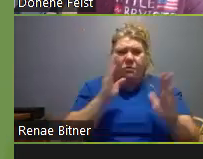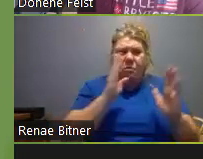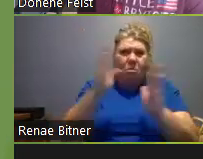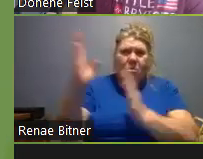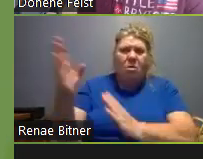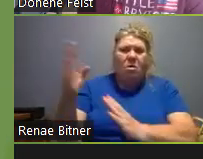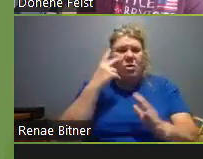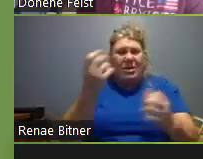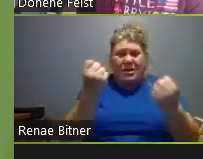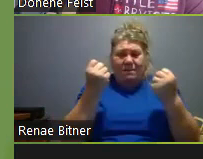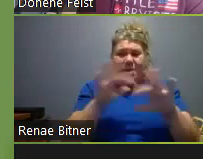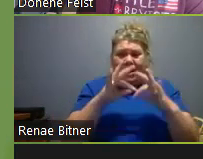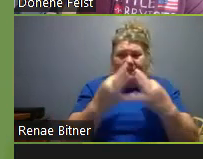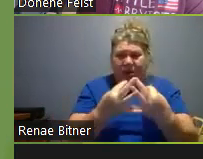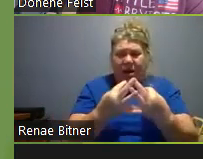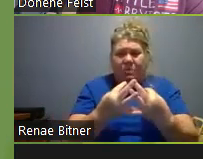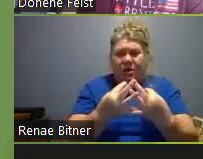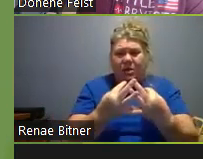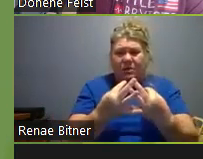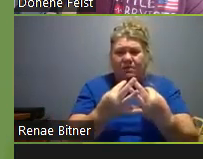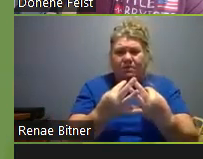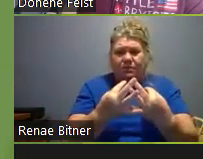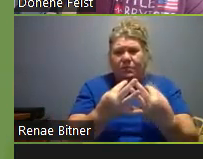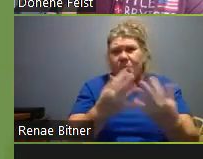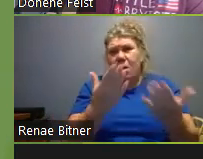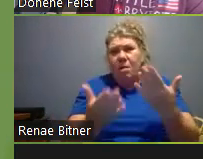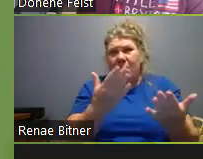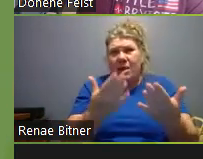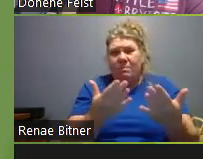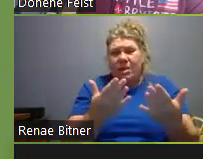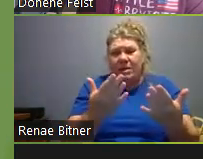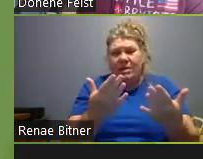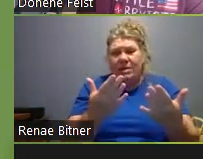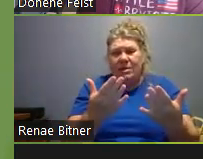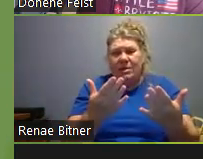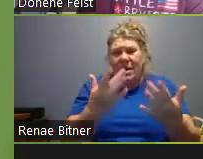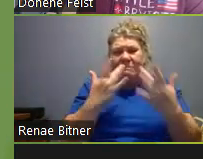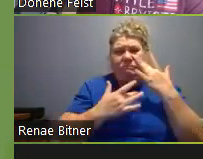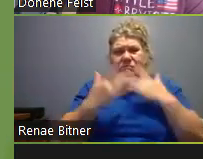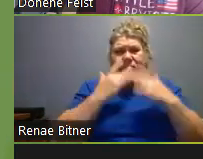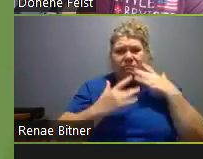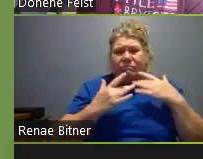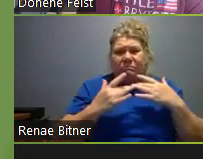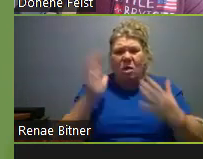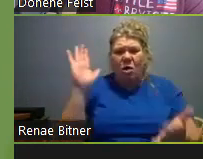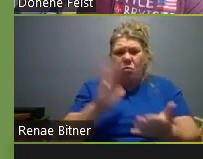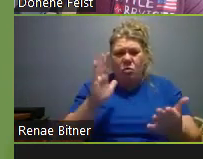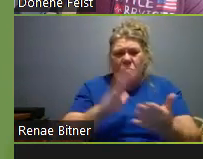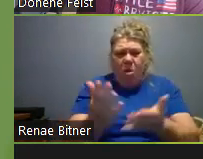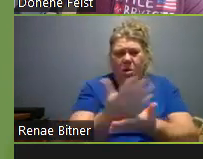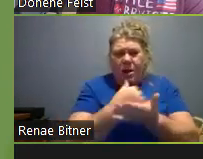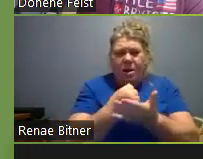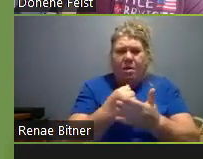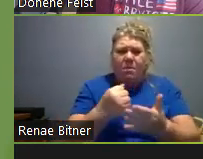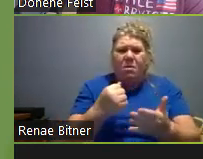many of our families are maybe living with a lower income at times, and that where